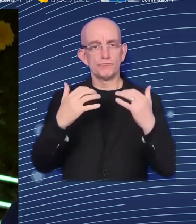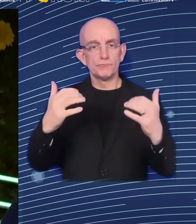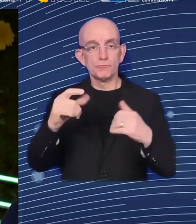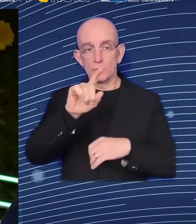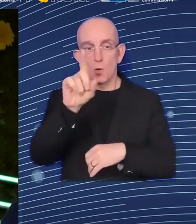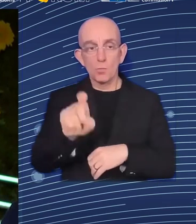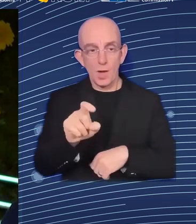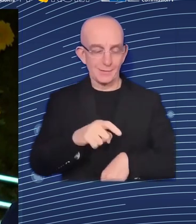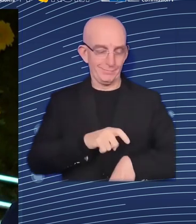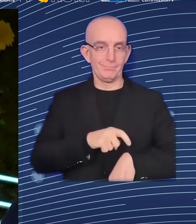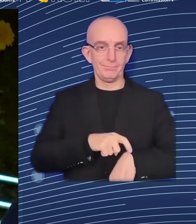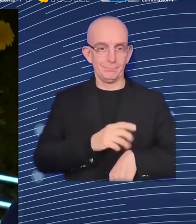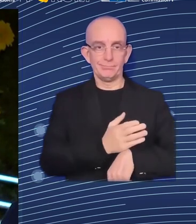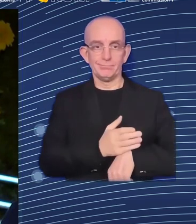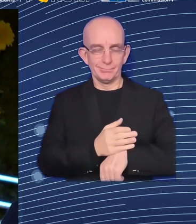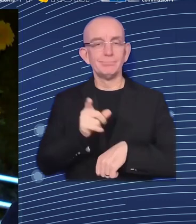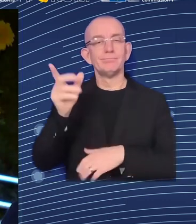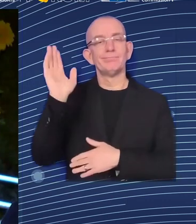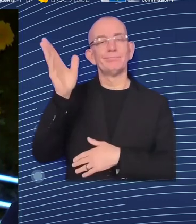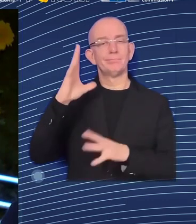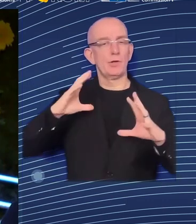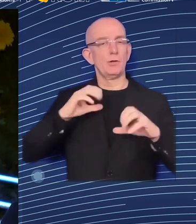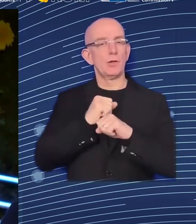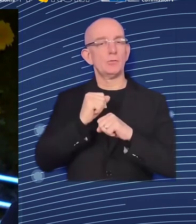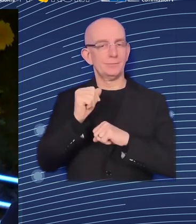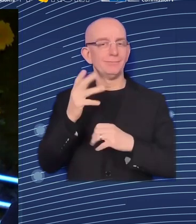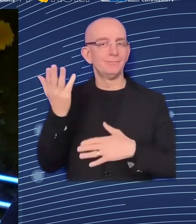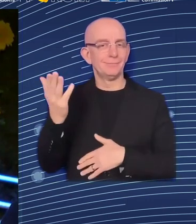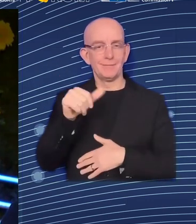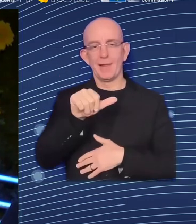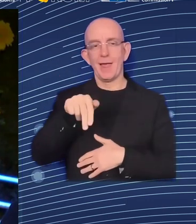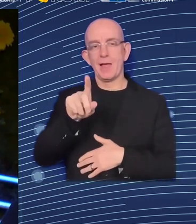us if you are online as well. But in the meantime, I'd like to thank you